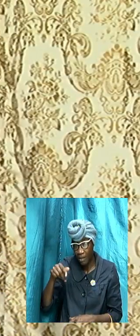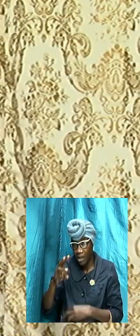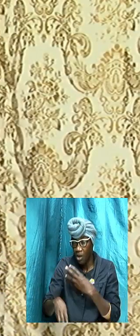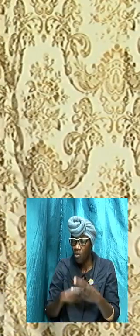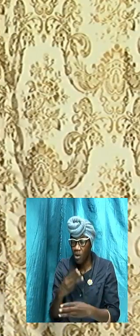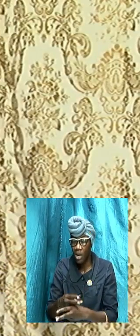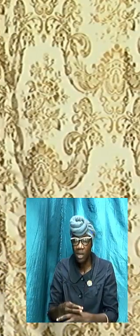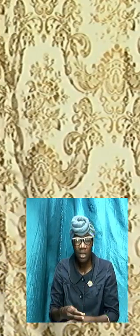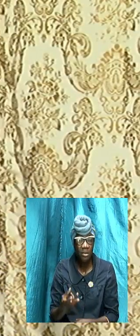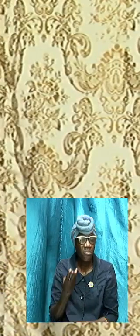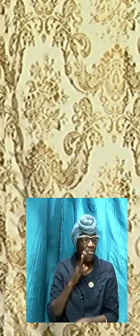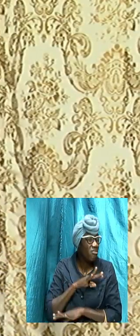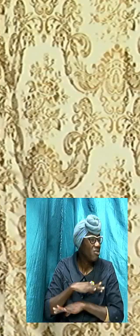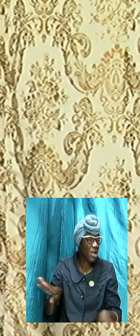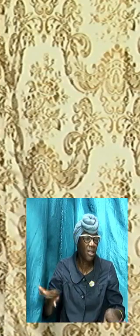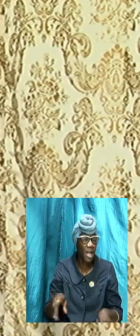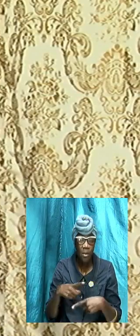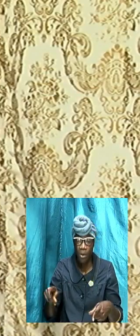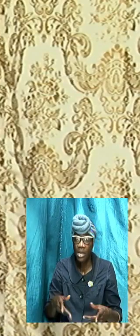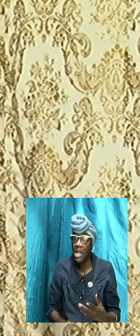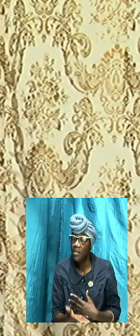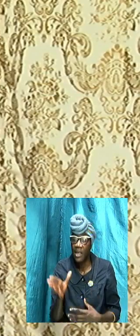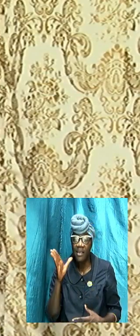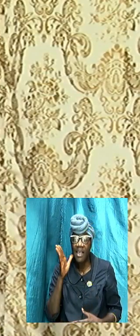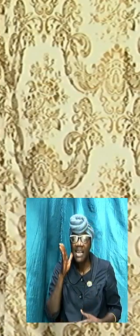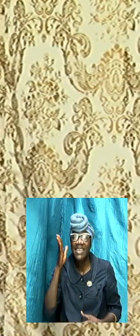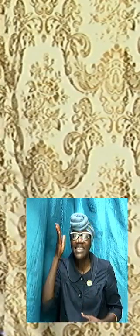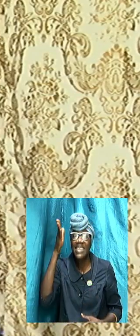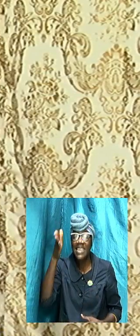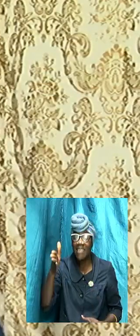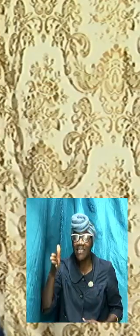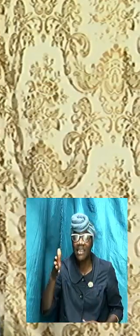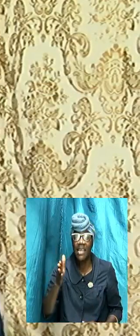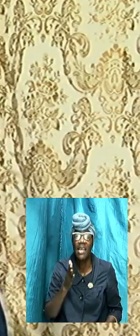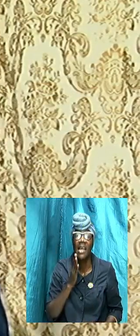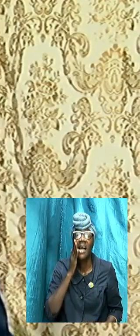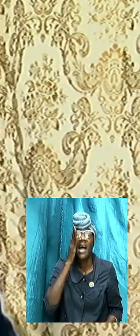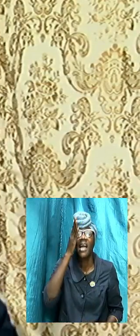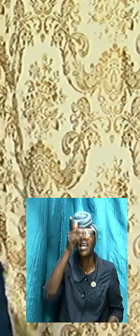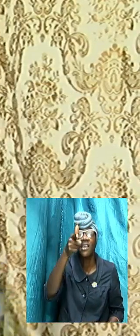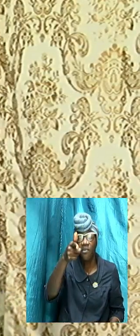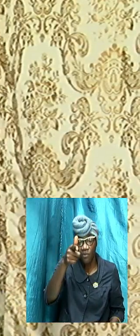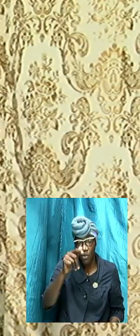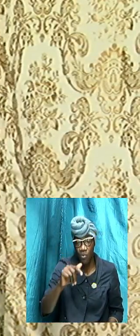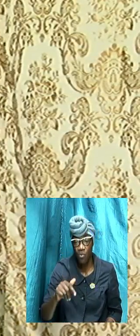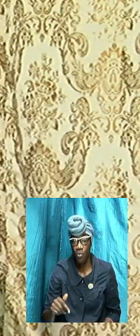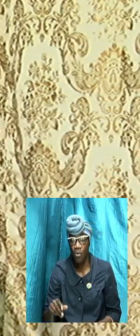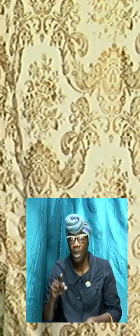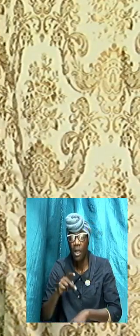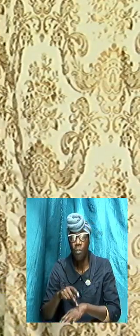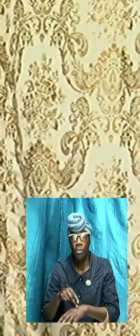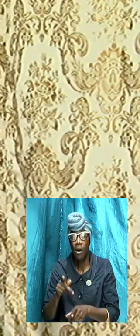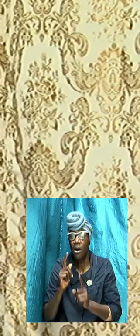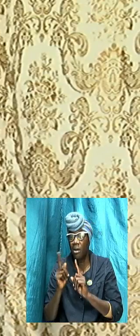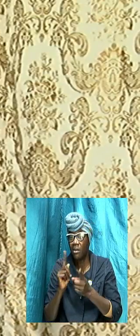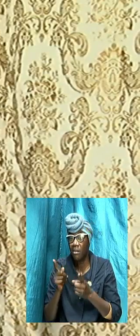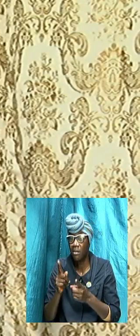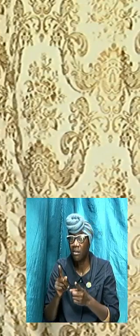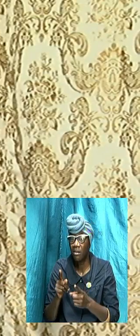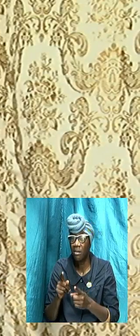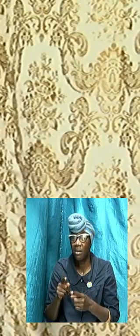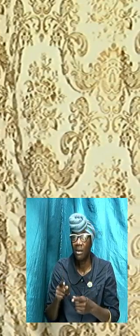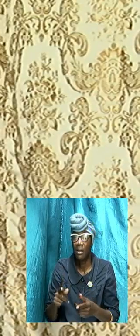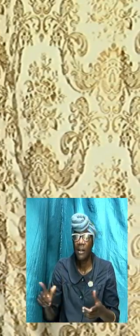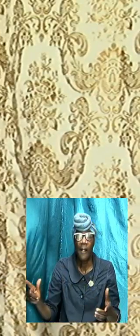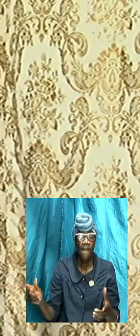a destiny ahead of you. Paul was addressing what was taking place in the church of Corinth. And what was happening, if you look at